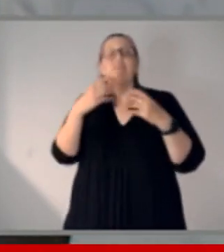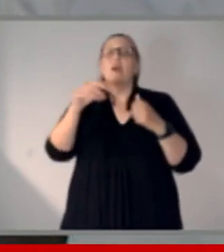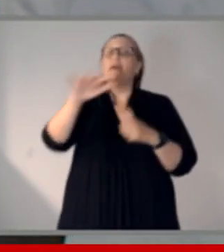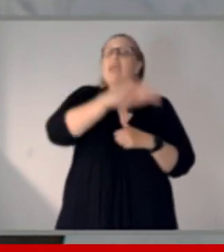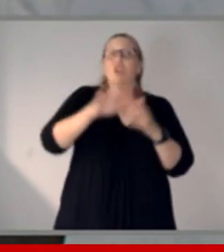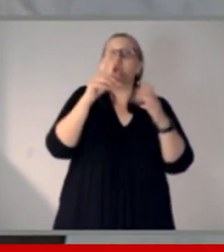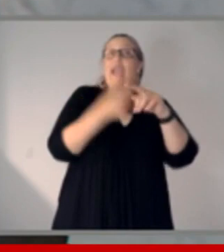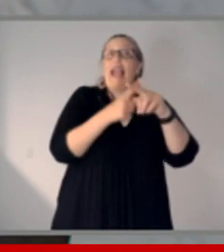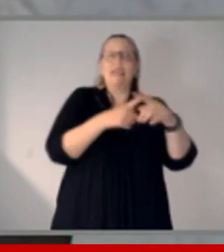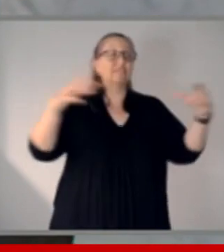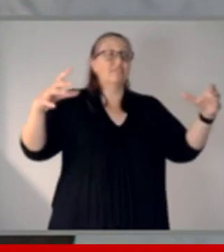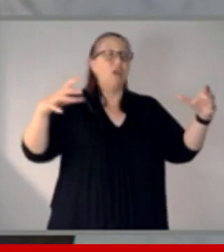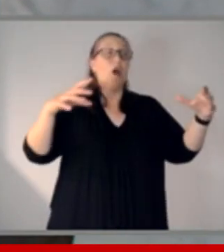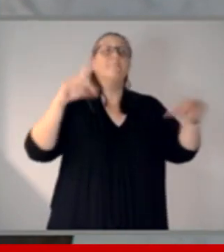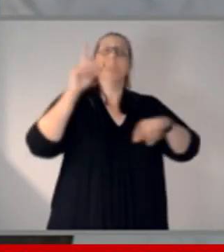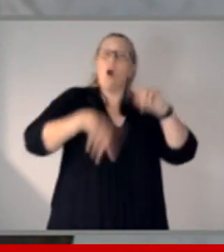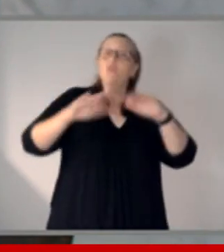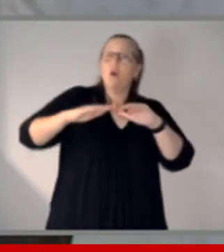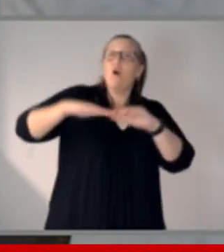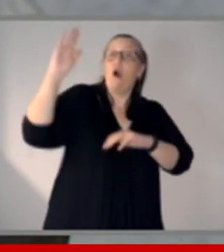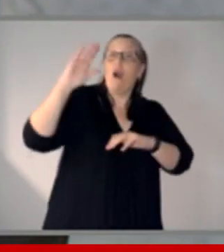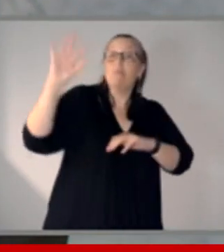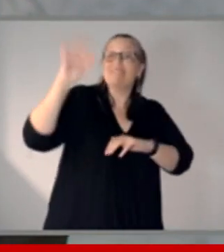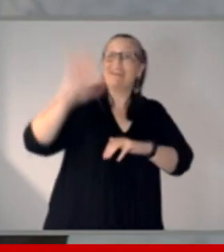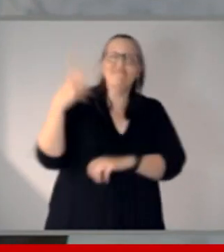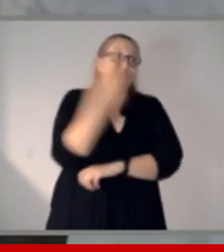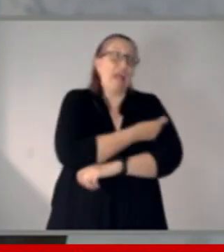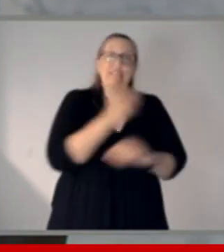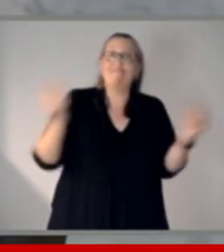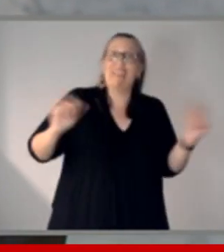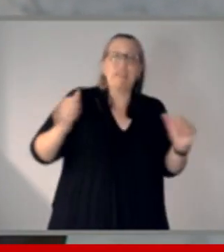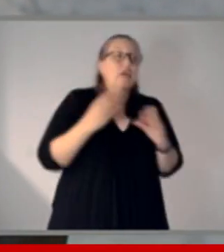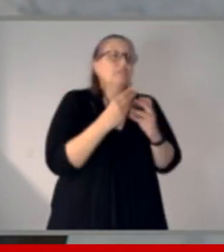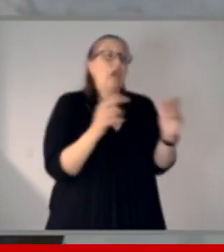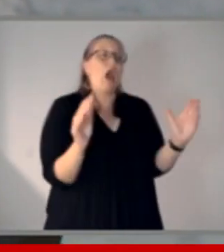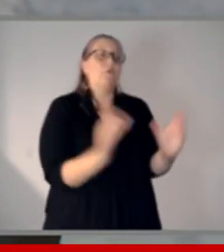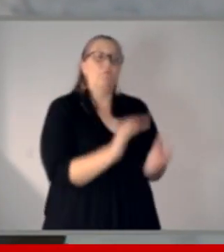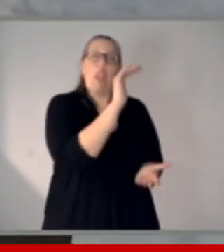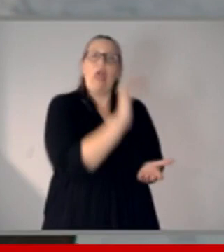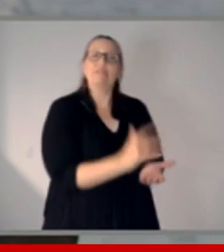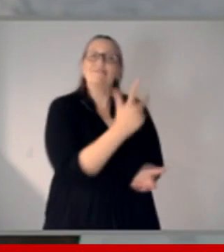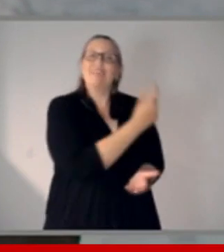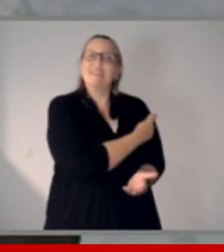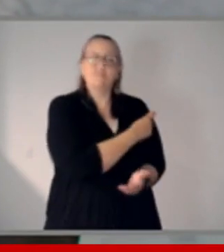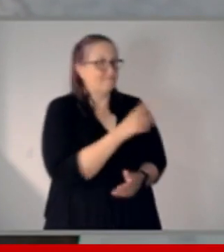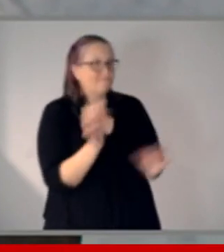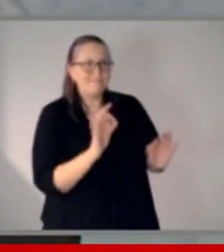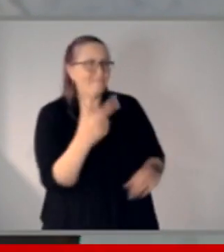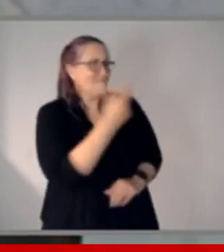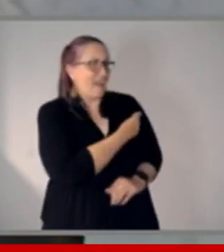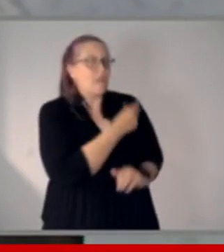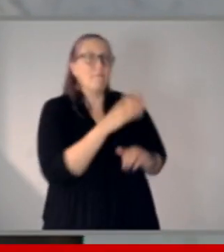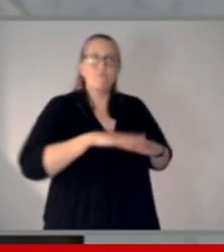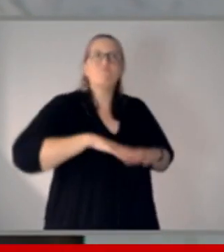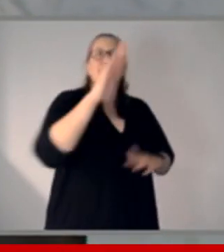and that's where they have seen hospitals and ICU rates increase. But that death rate has remained extremely low. This